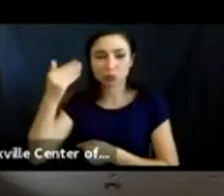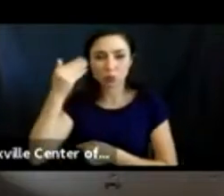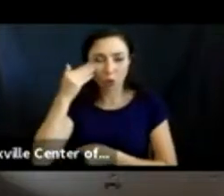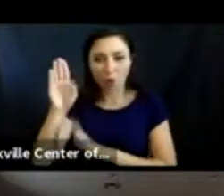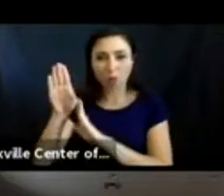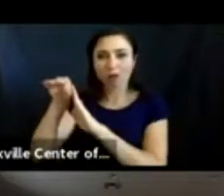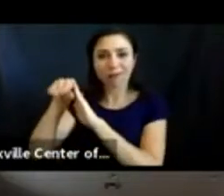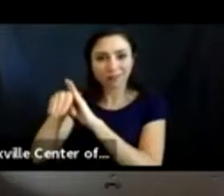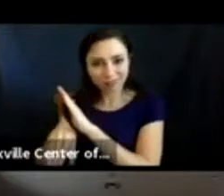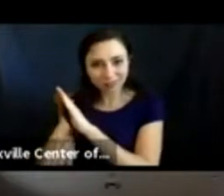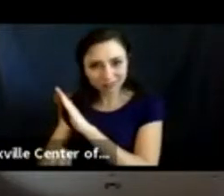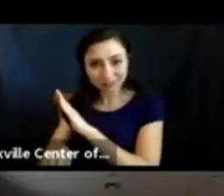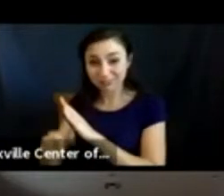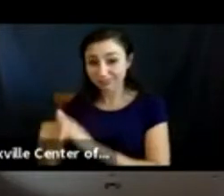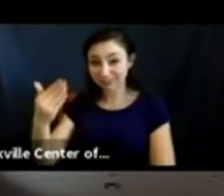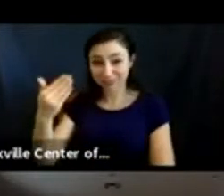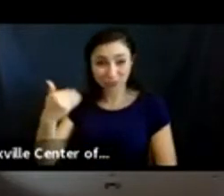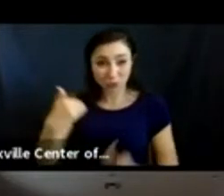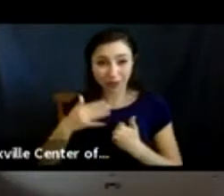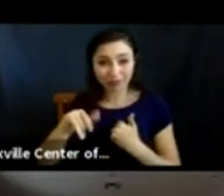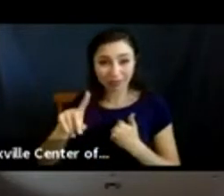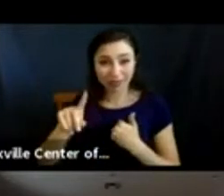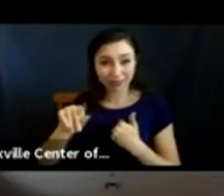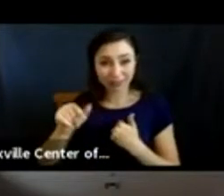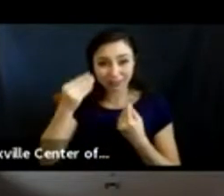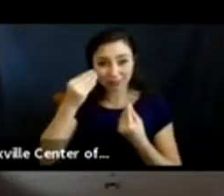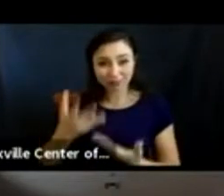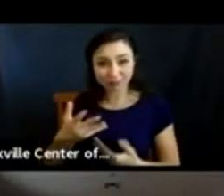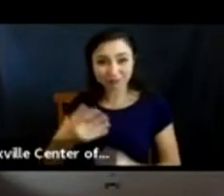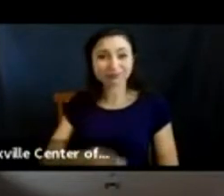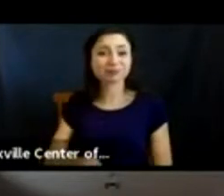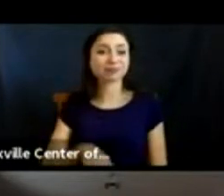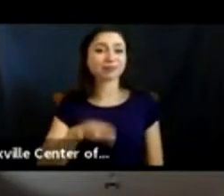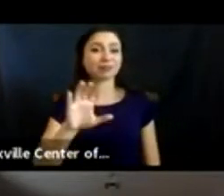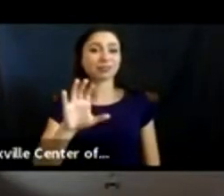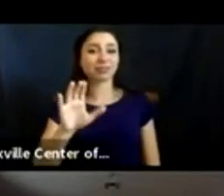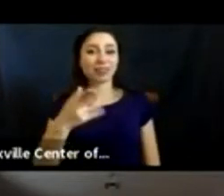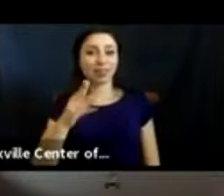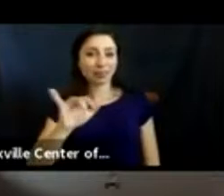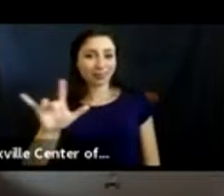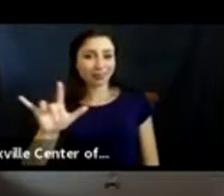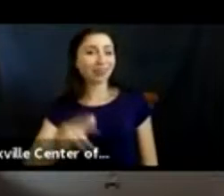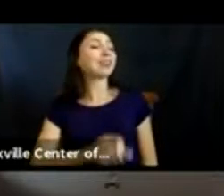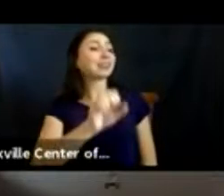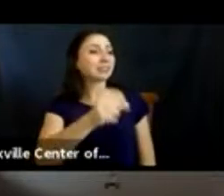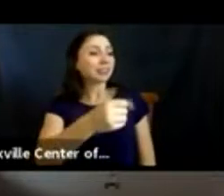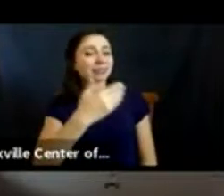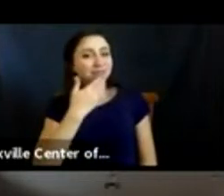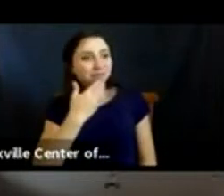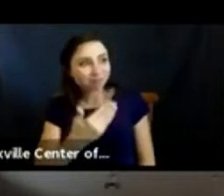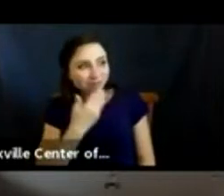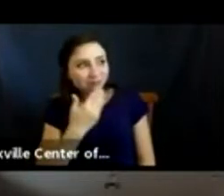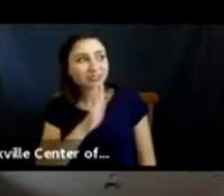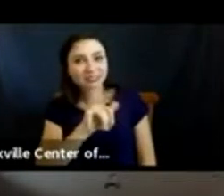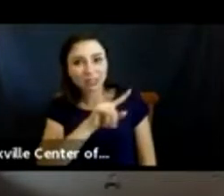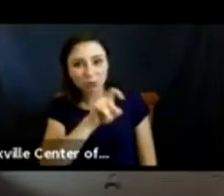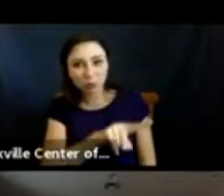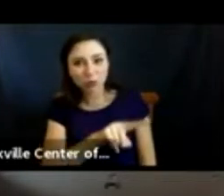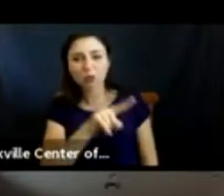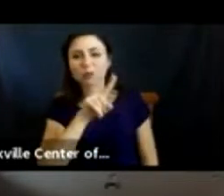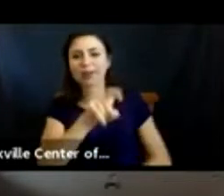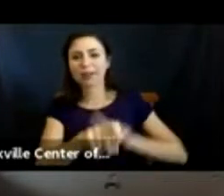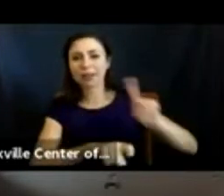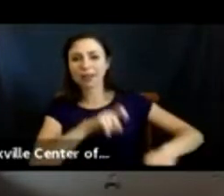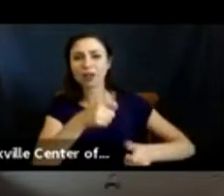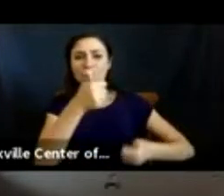that? Yes, thank you so much for asking that question. We do ask which source do you trust the most